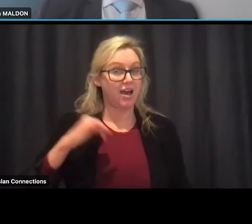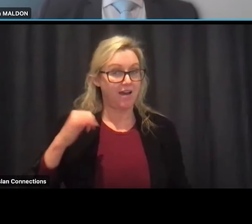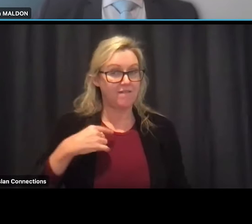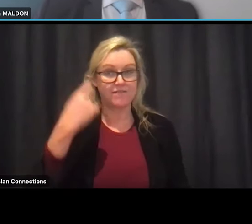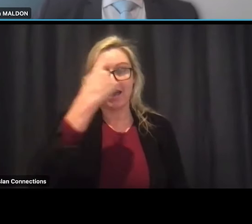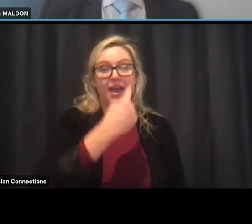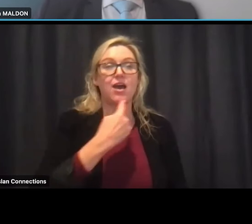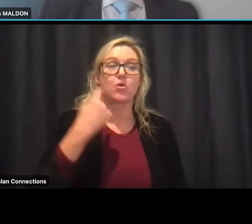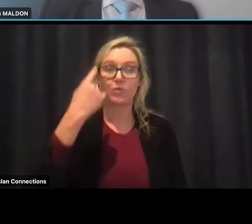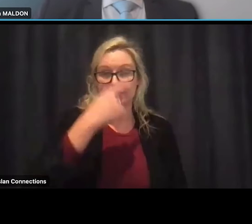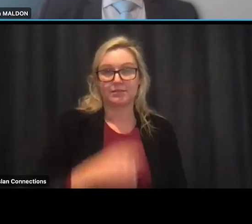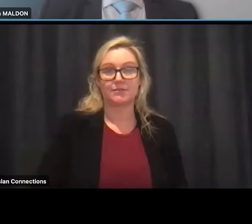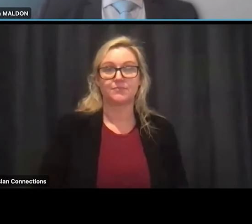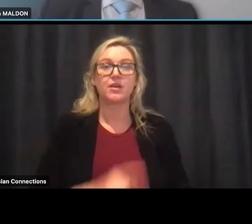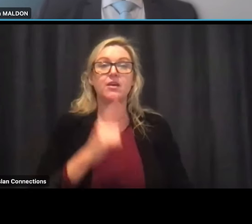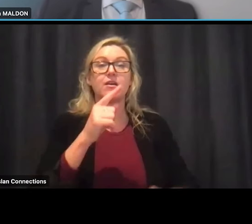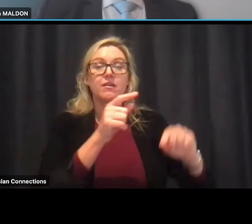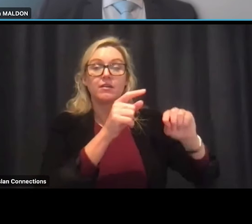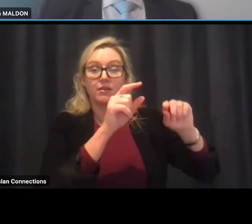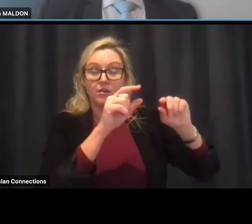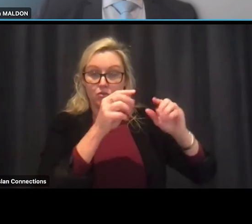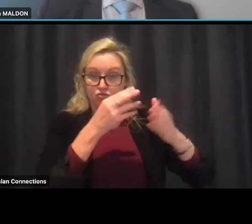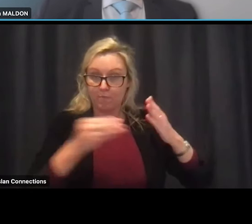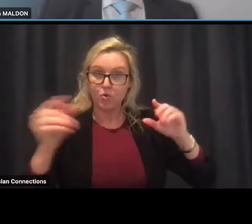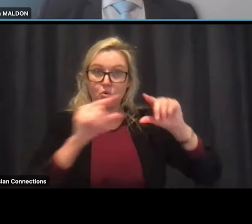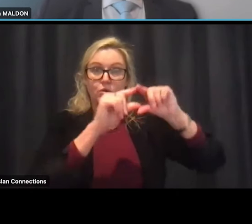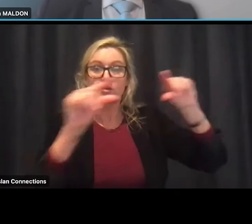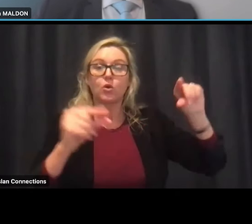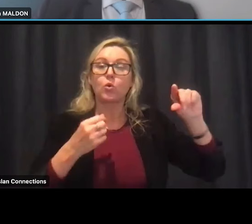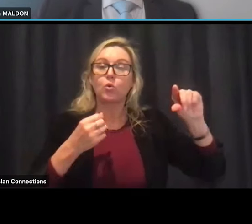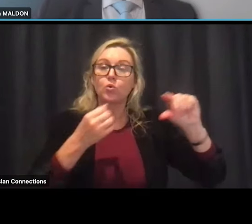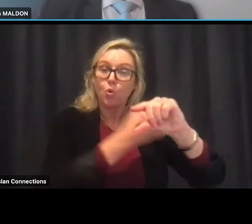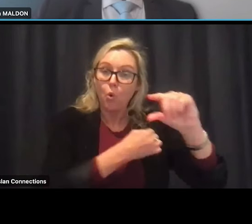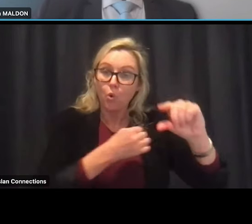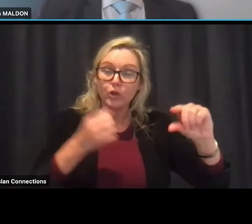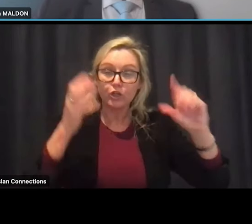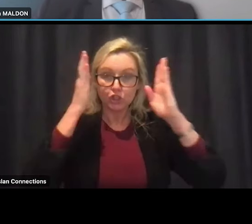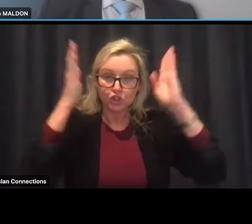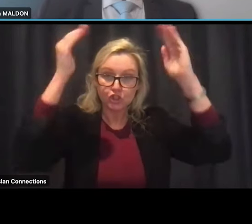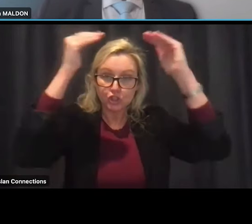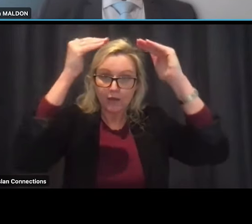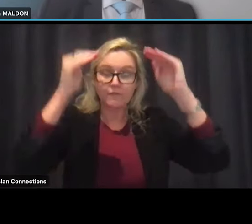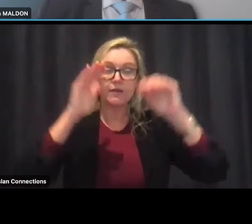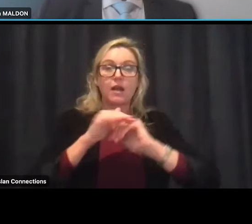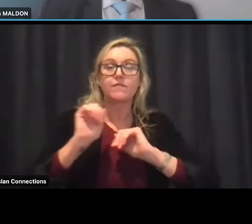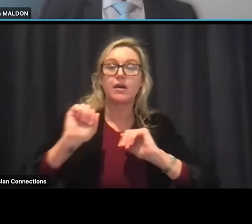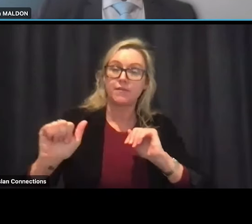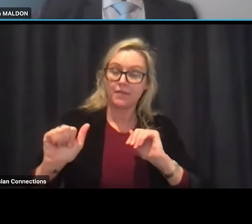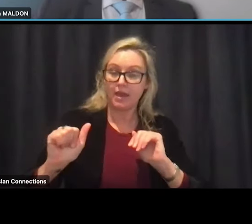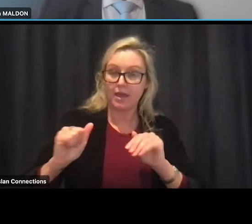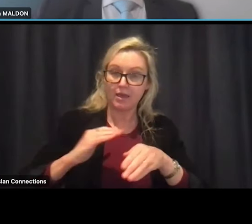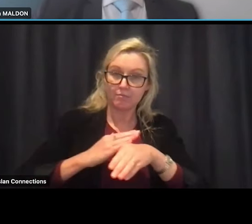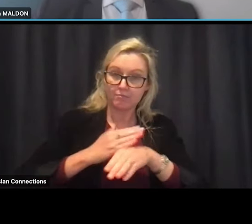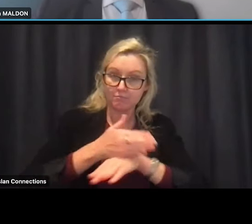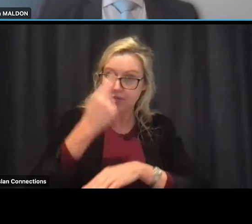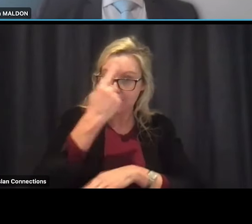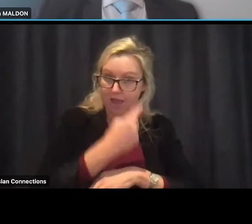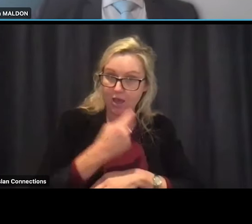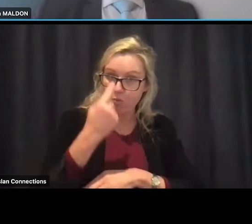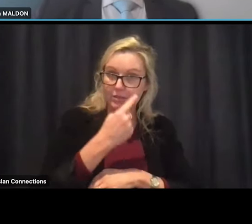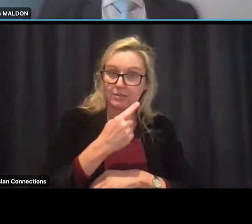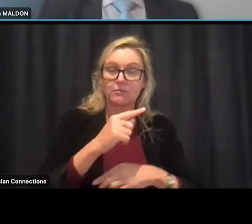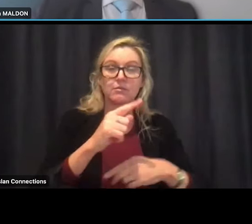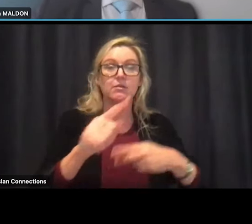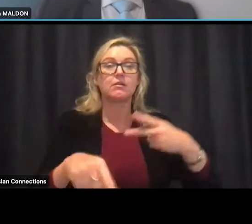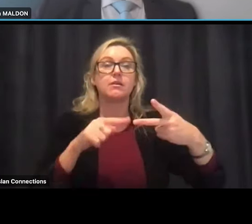slide, the first field requires the hours for cooks and chefs, which covers labour paid hours in total for the quarter. The